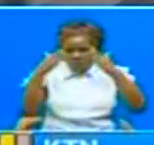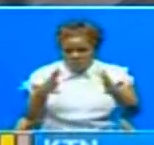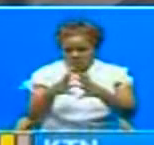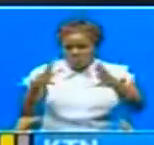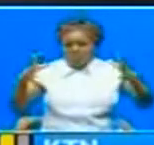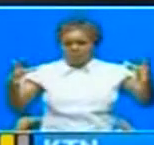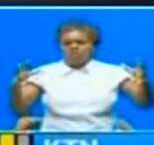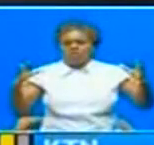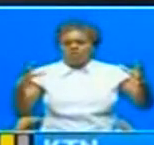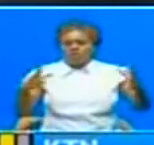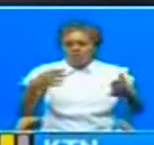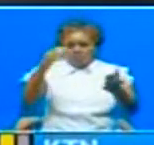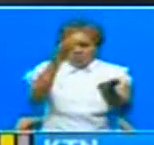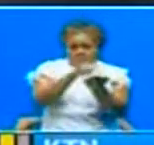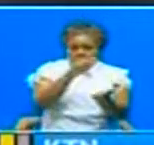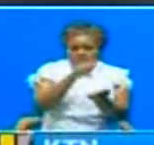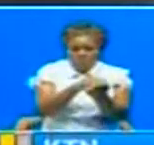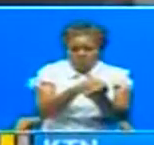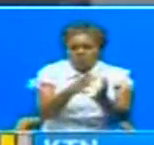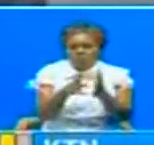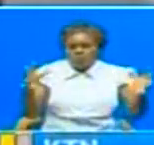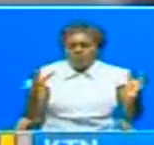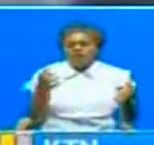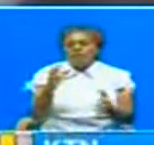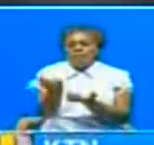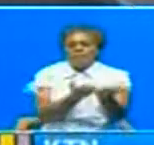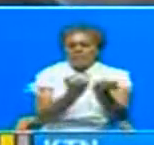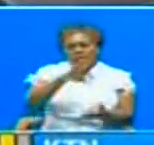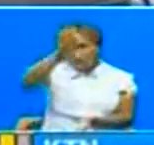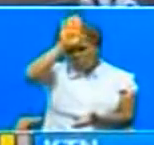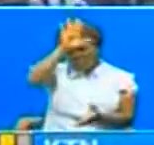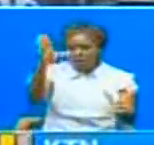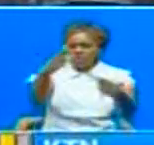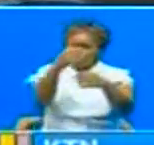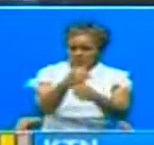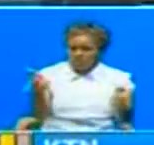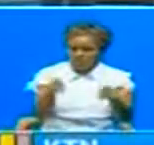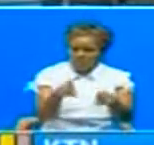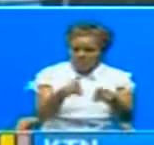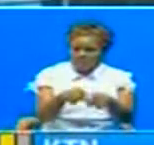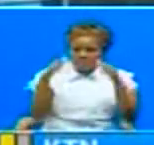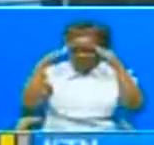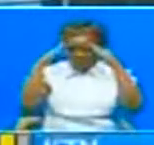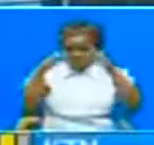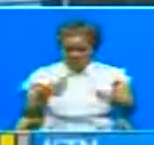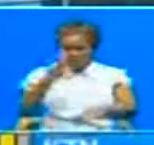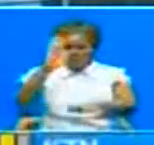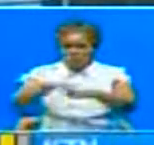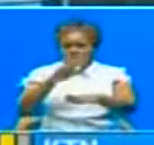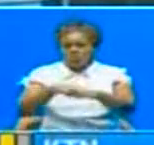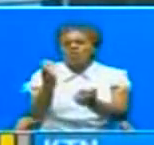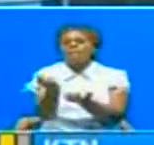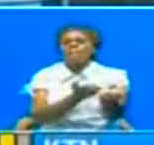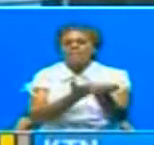sales force and cutting reliance on agents to grow the business. The Dubai-based corporation will also be casing its eyes to the lucrative real estate